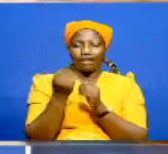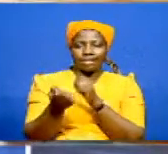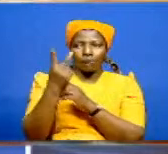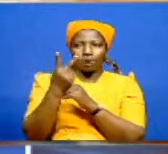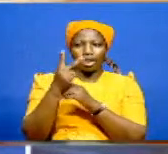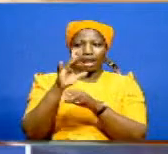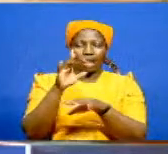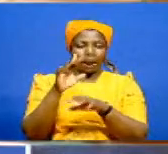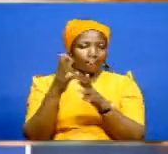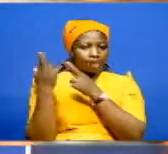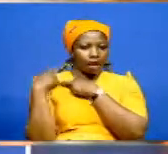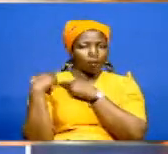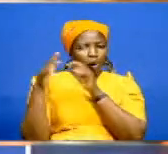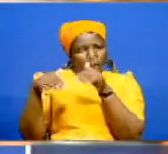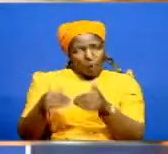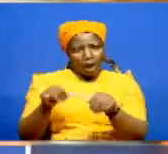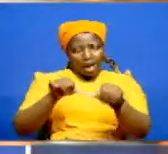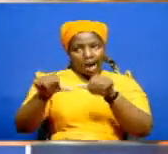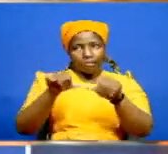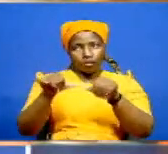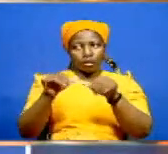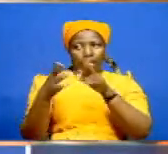an administrative role.